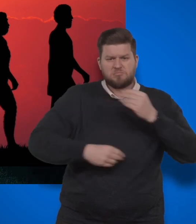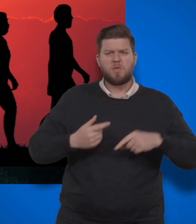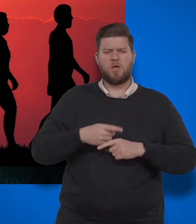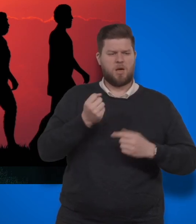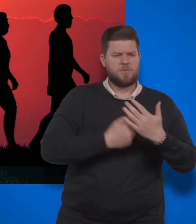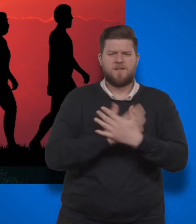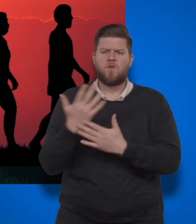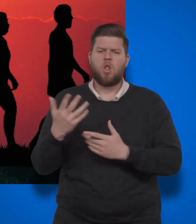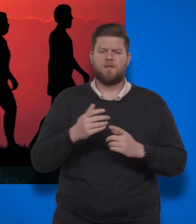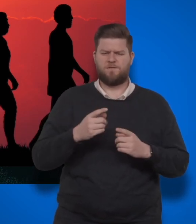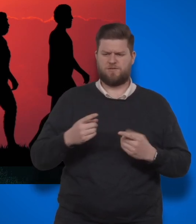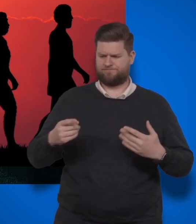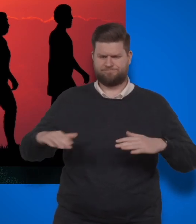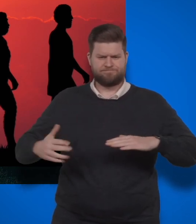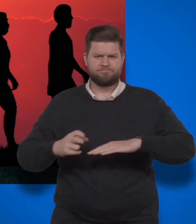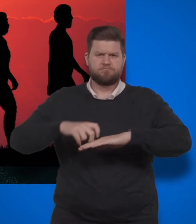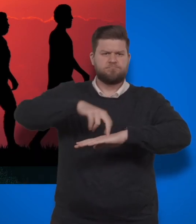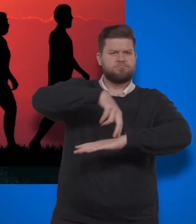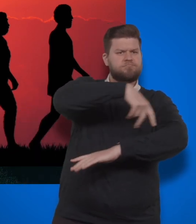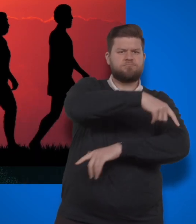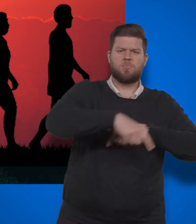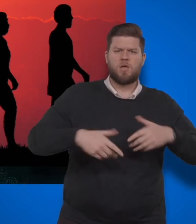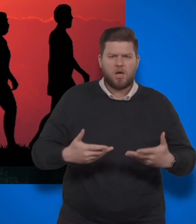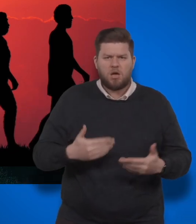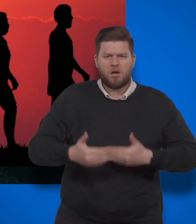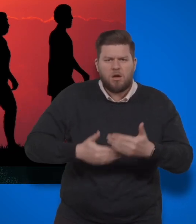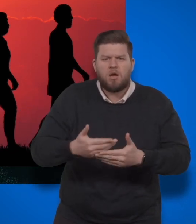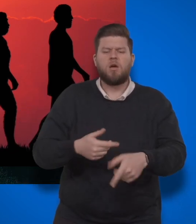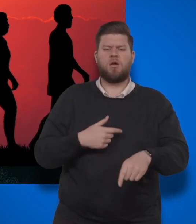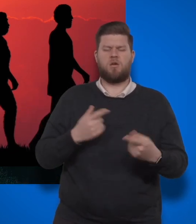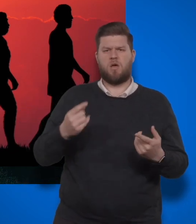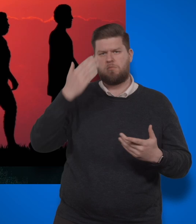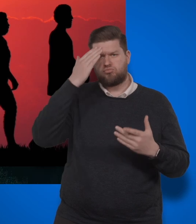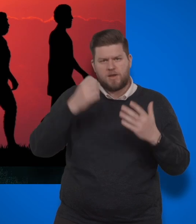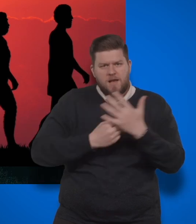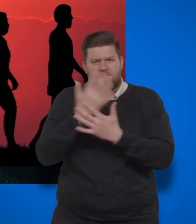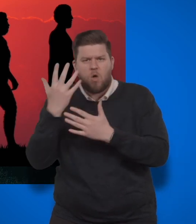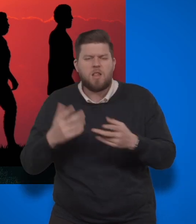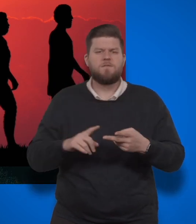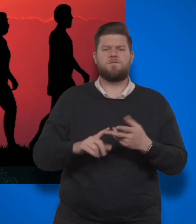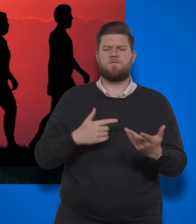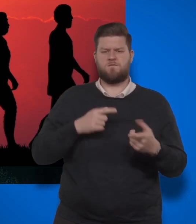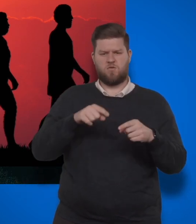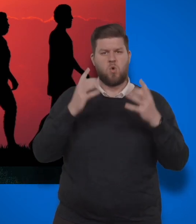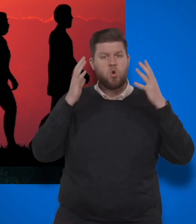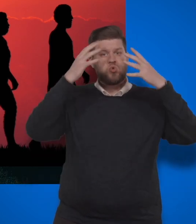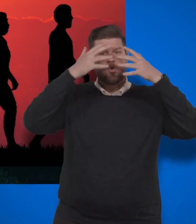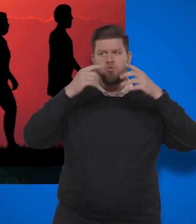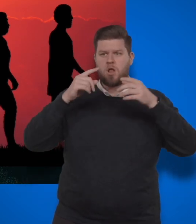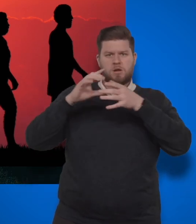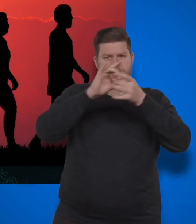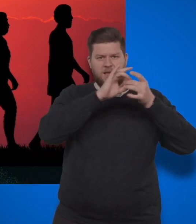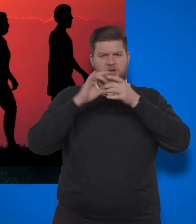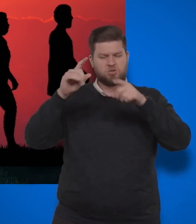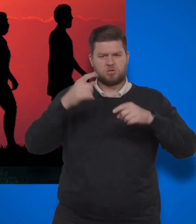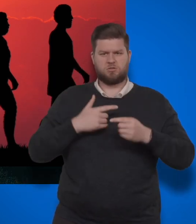savannah to evade predators. We are brains evolved. And those neural circuits, again, by chance, enable us to develop